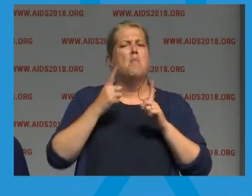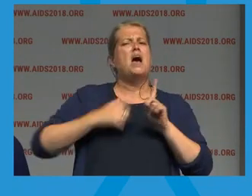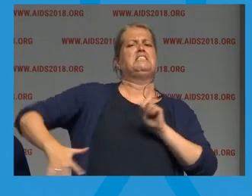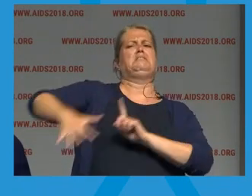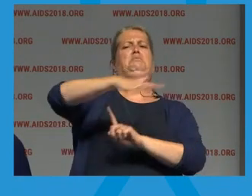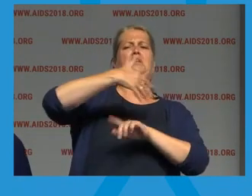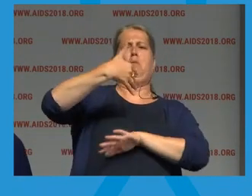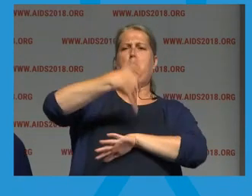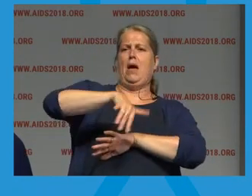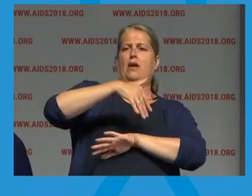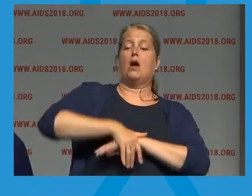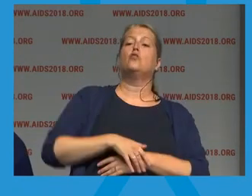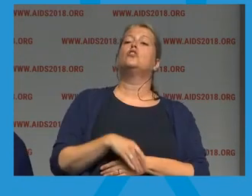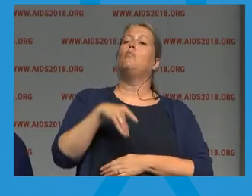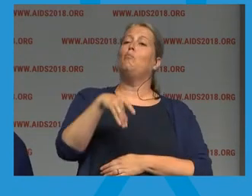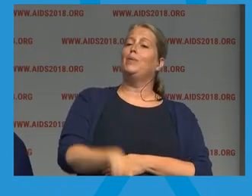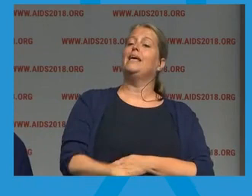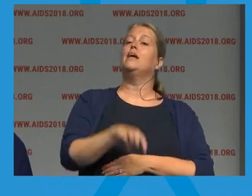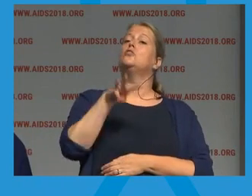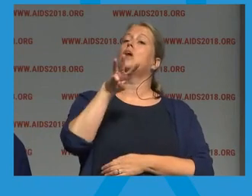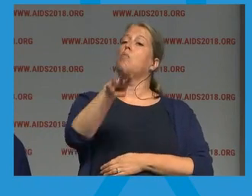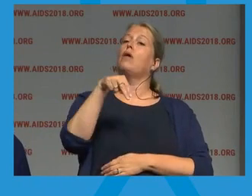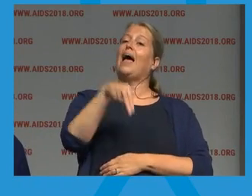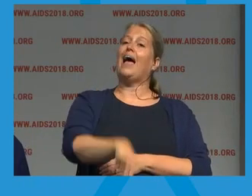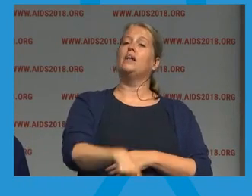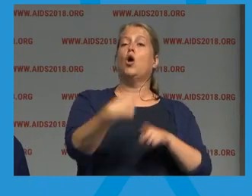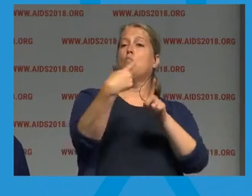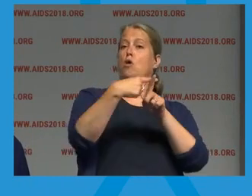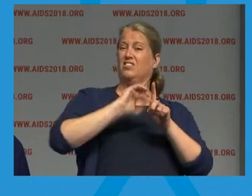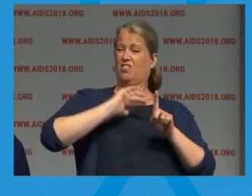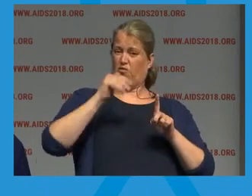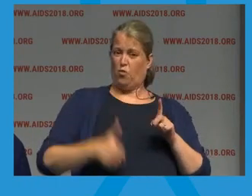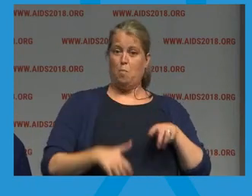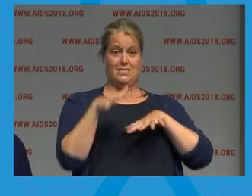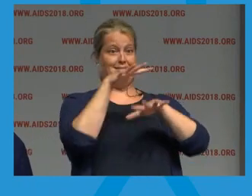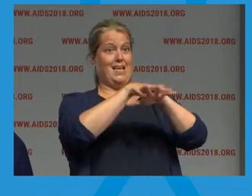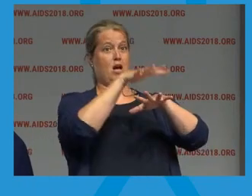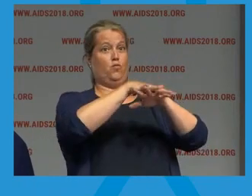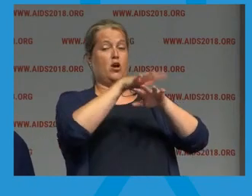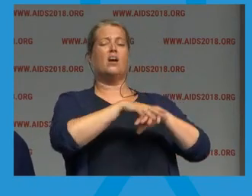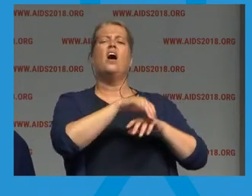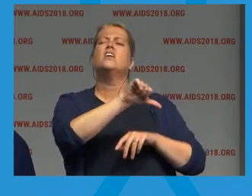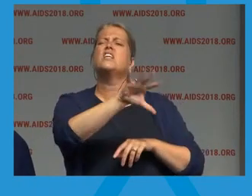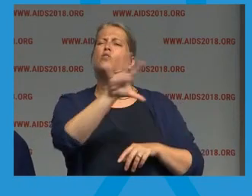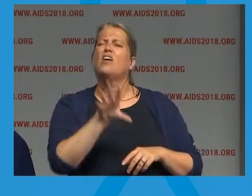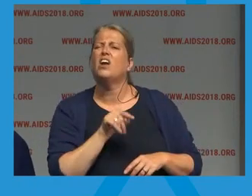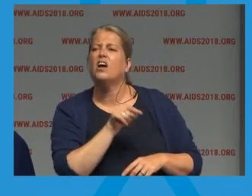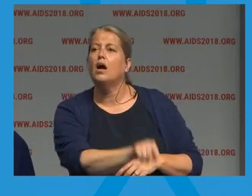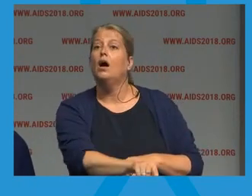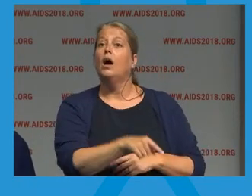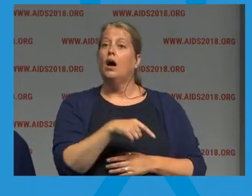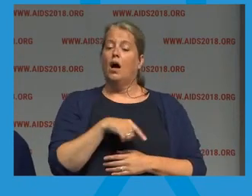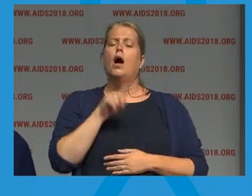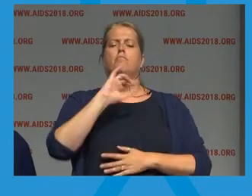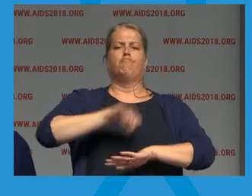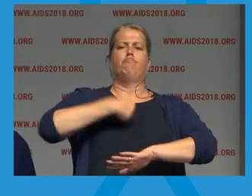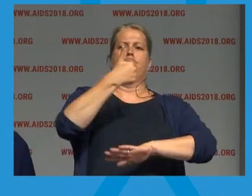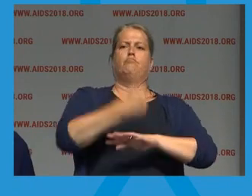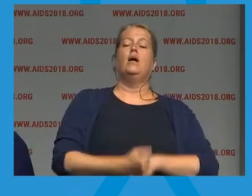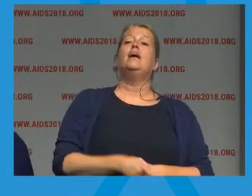background of PWN. The Positive Women's Network was, South African Positive Women's Network was established